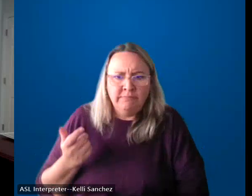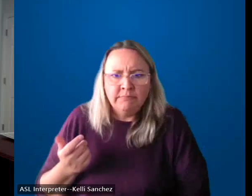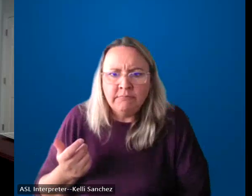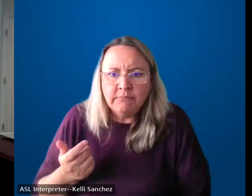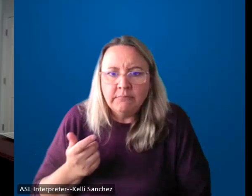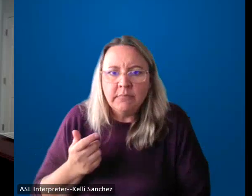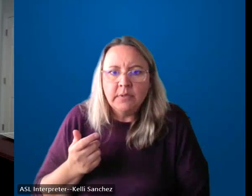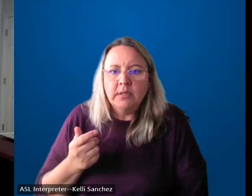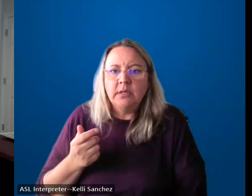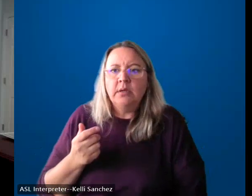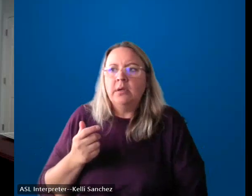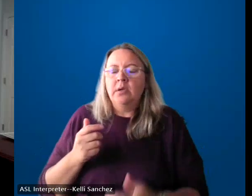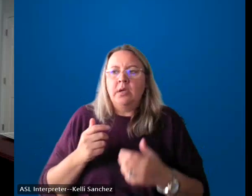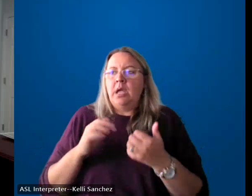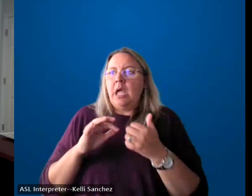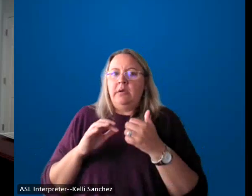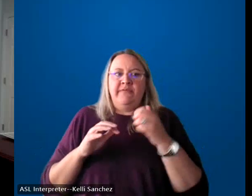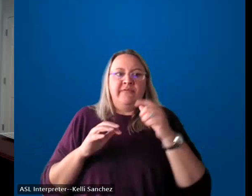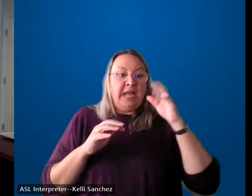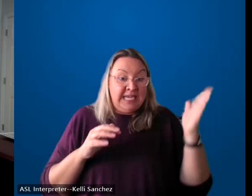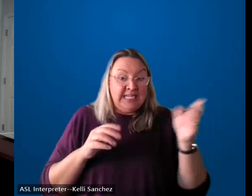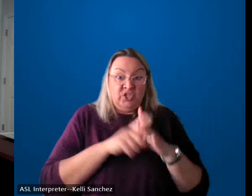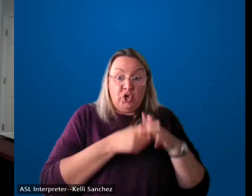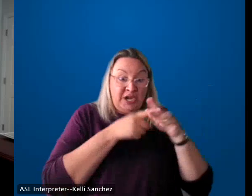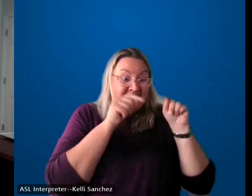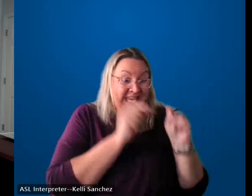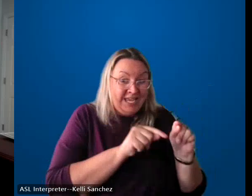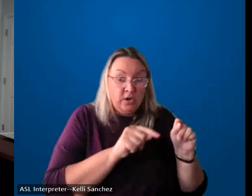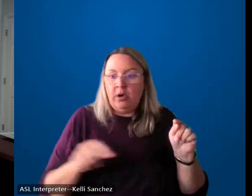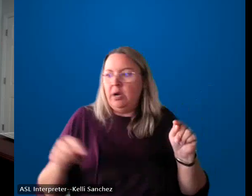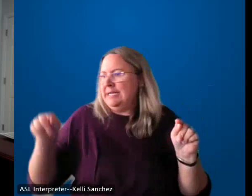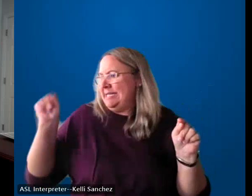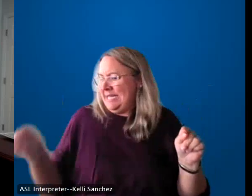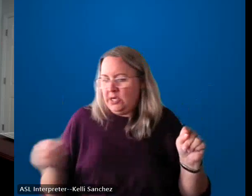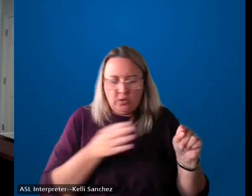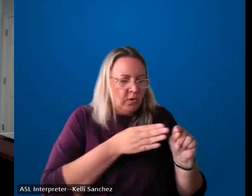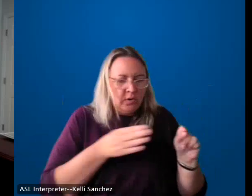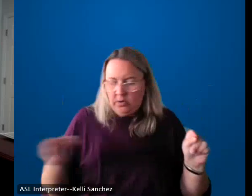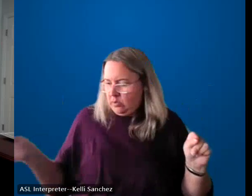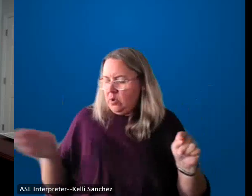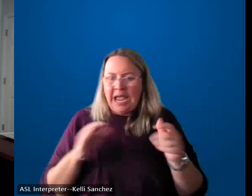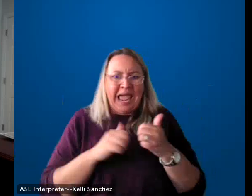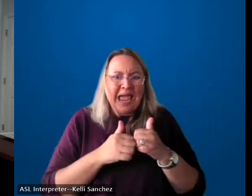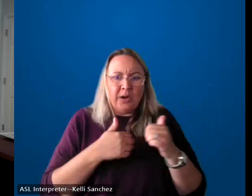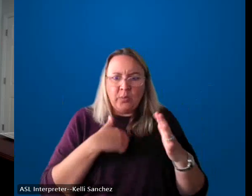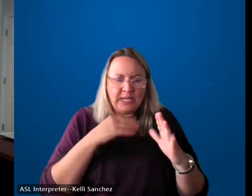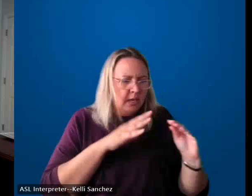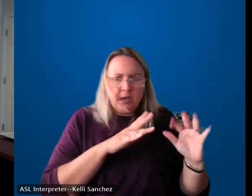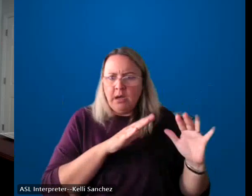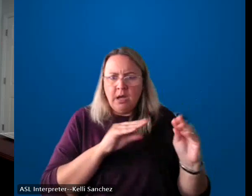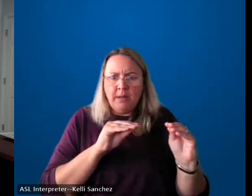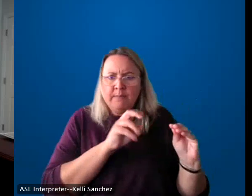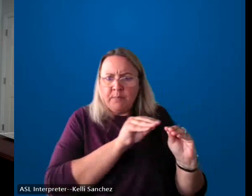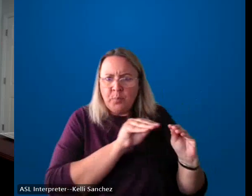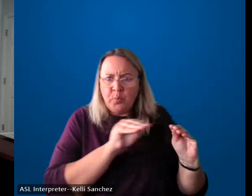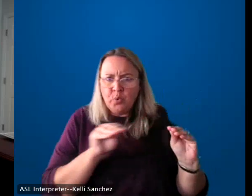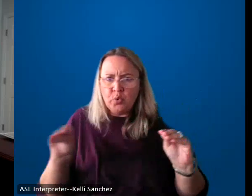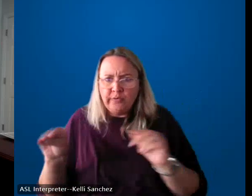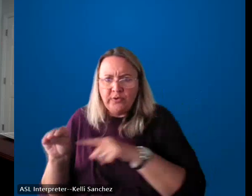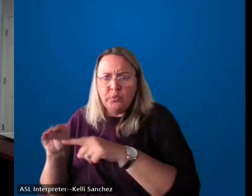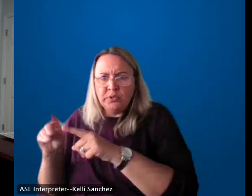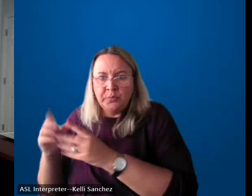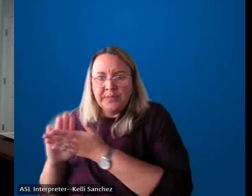from here to here? And we really haven't tested that enough, and we haven't done enough research into that to really understand what